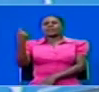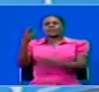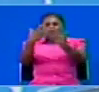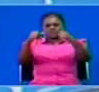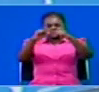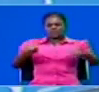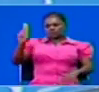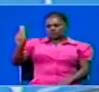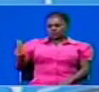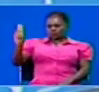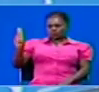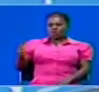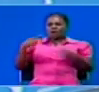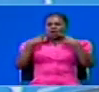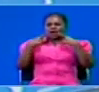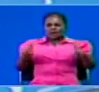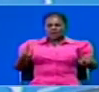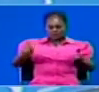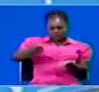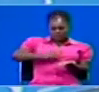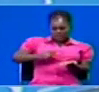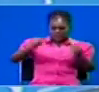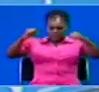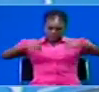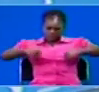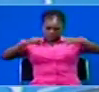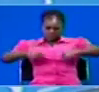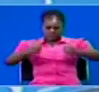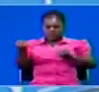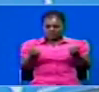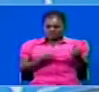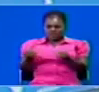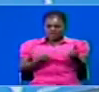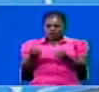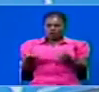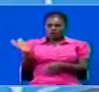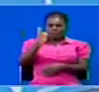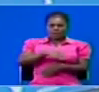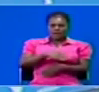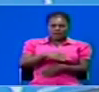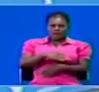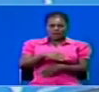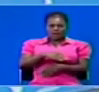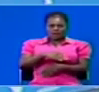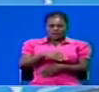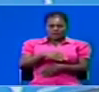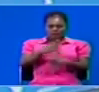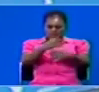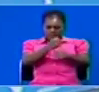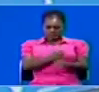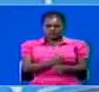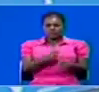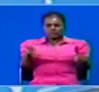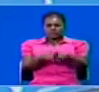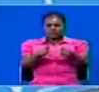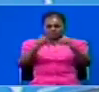President Uhuru Kenyatta has announced the signing of a deal that will see the return of French company Peugeot's assembly plant to Kenya. Another deal